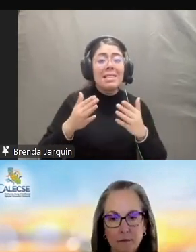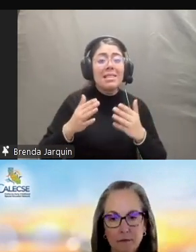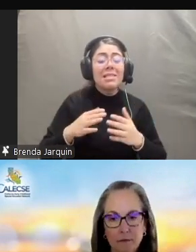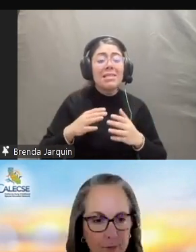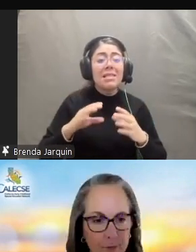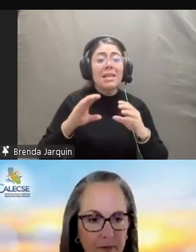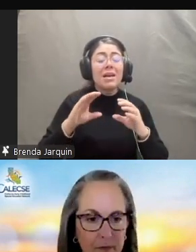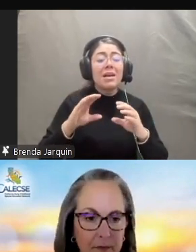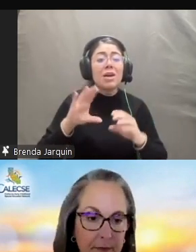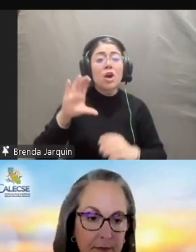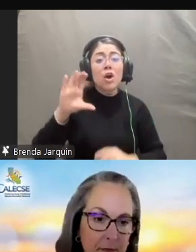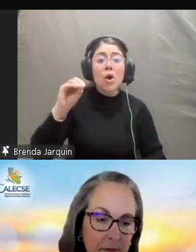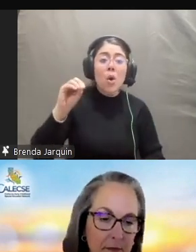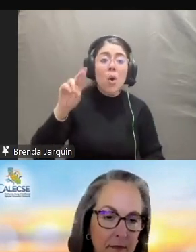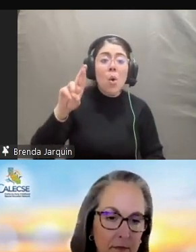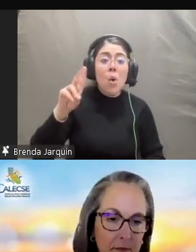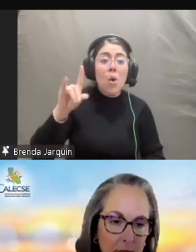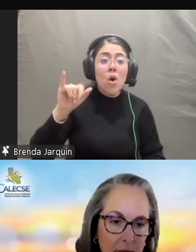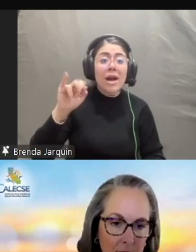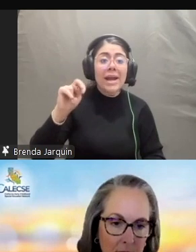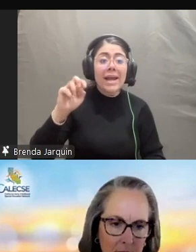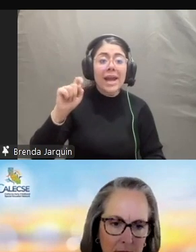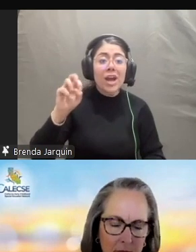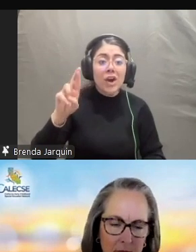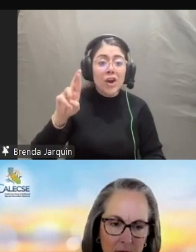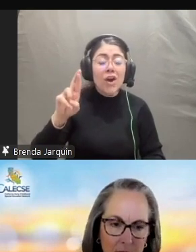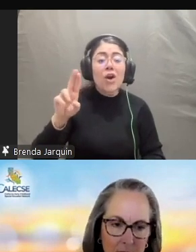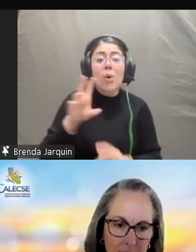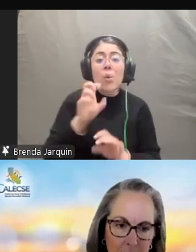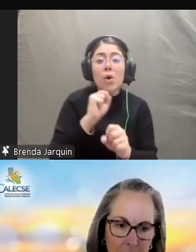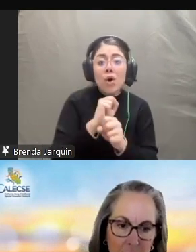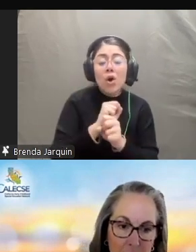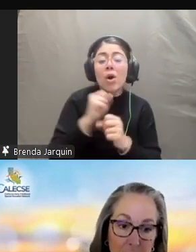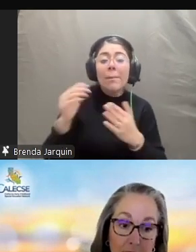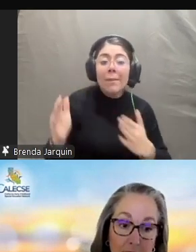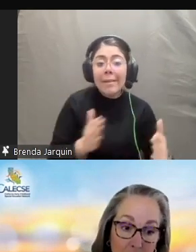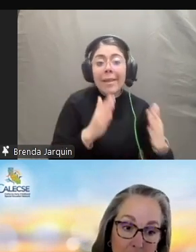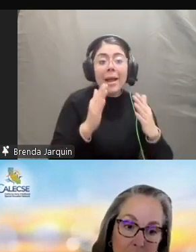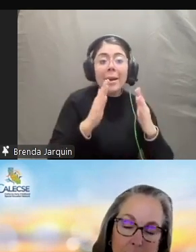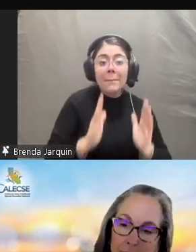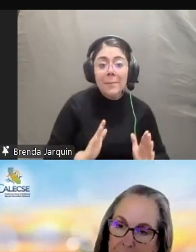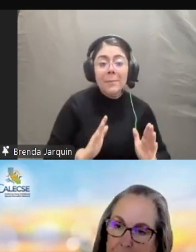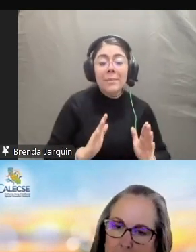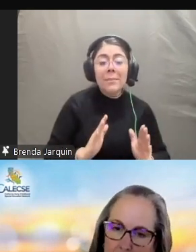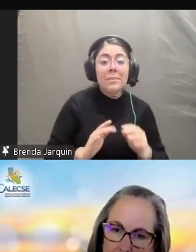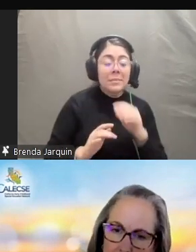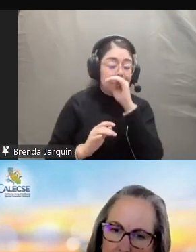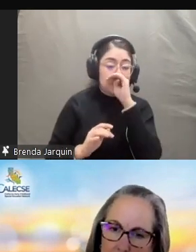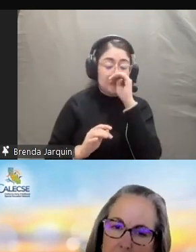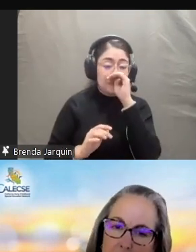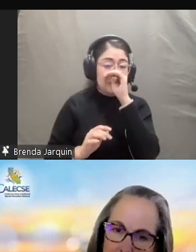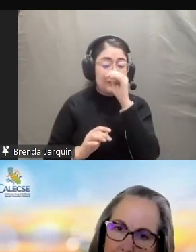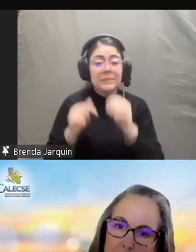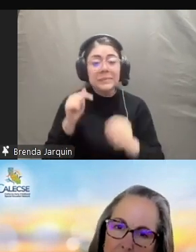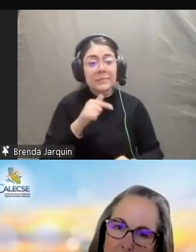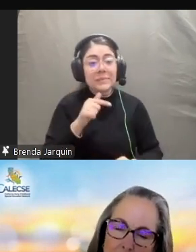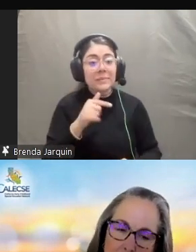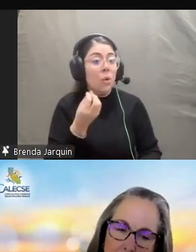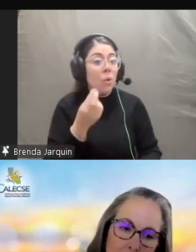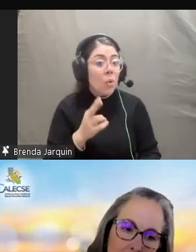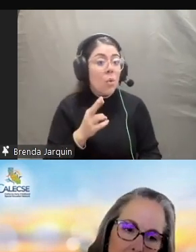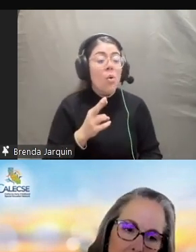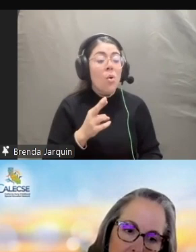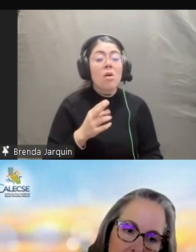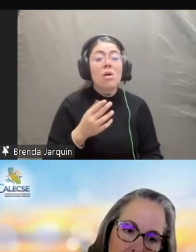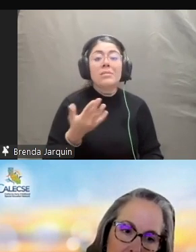LEA and the regional center? Or is it a bigger conflict? So you really need to think through how